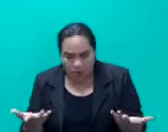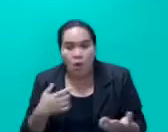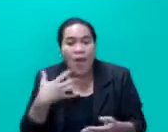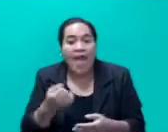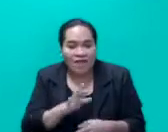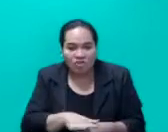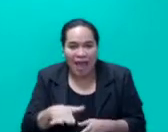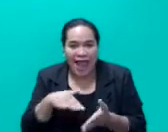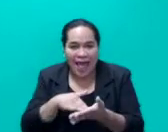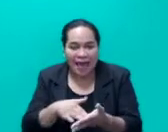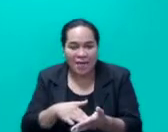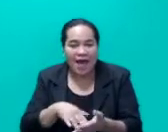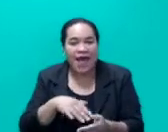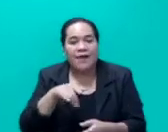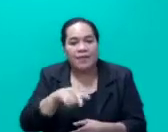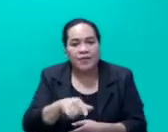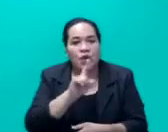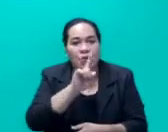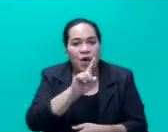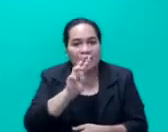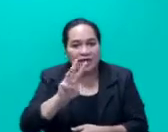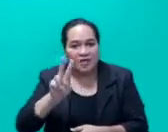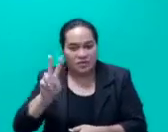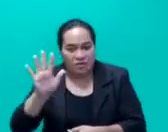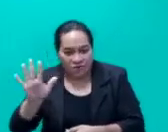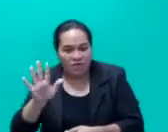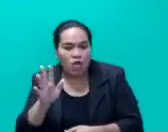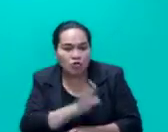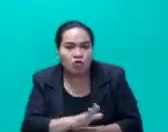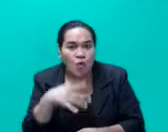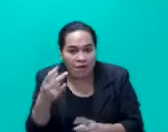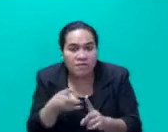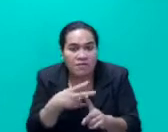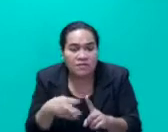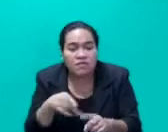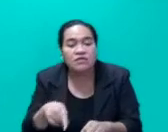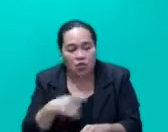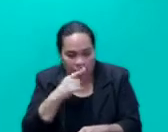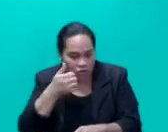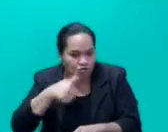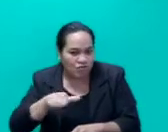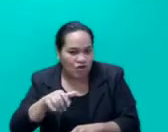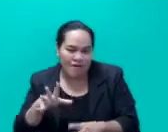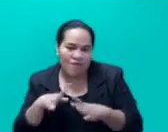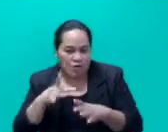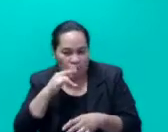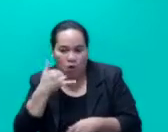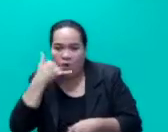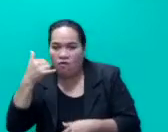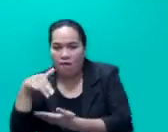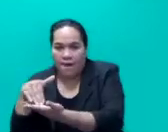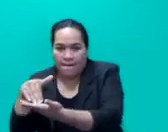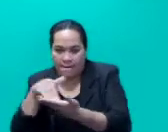helpline 1325. Children who are victims of domestic violence can also use these toll-free numbers to access